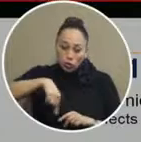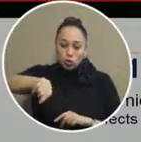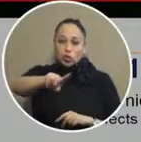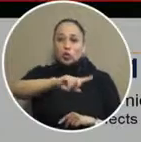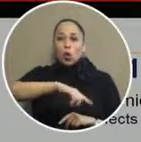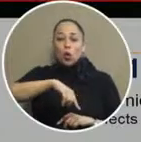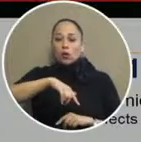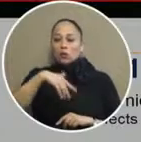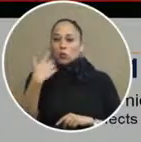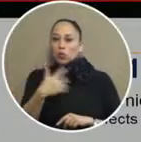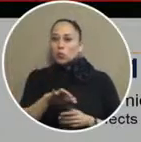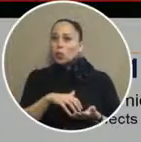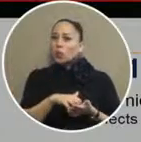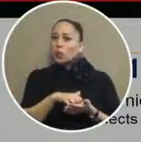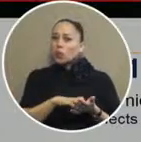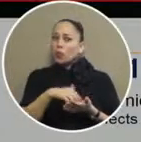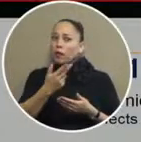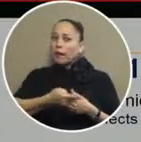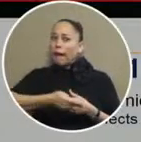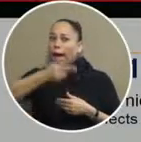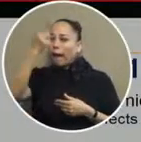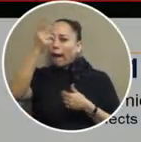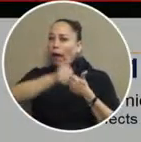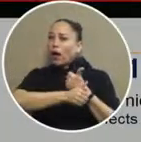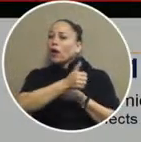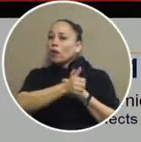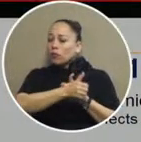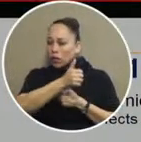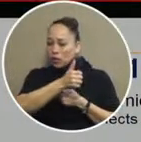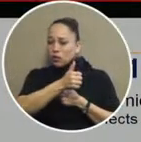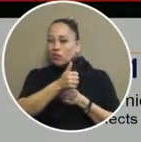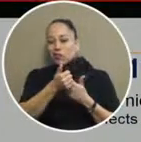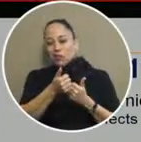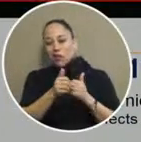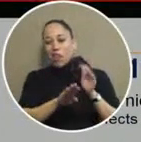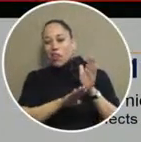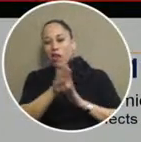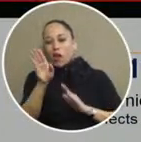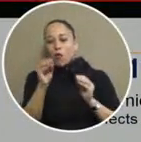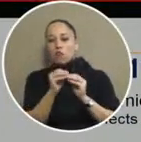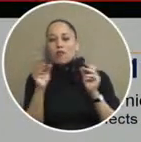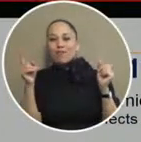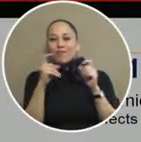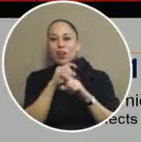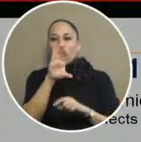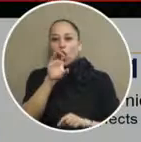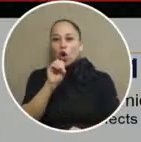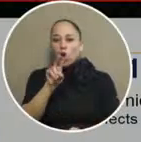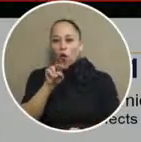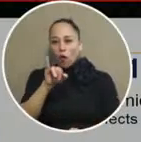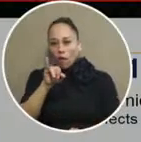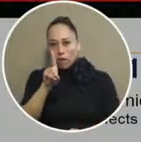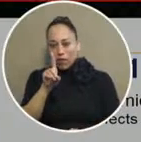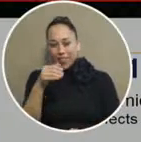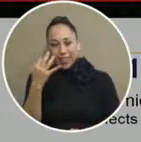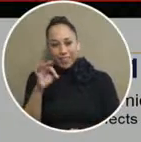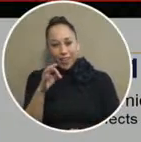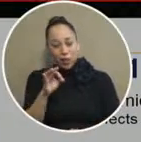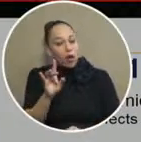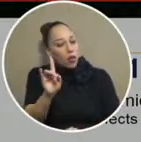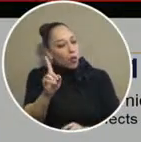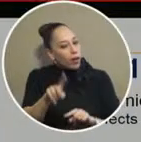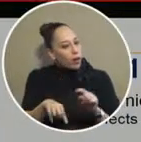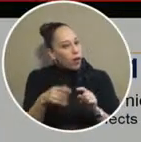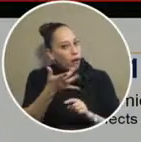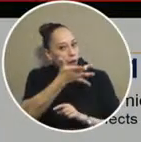that are vulnerable and develop more complications from COVID-19. But also we cannot forget